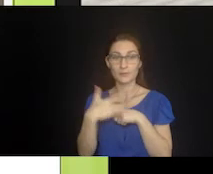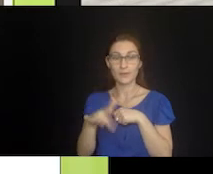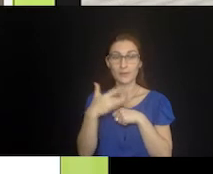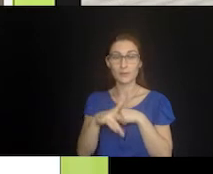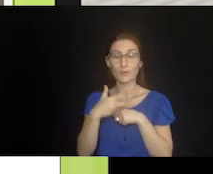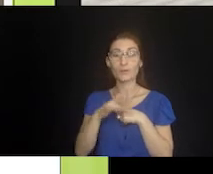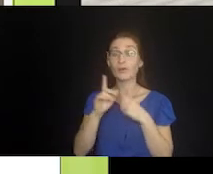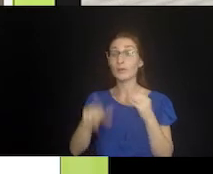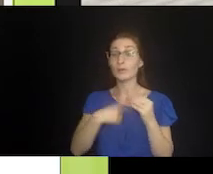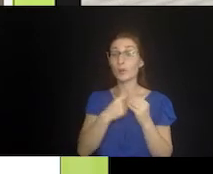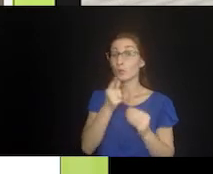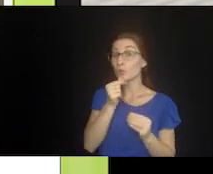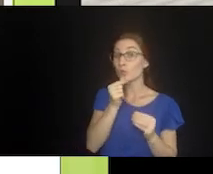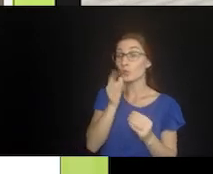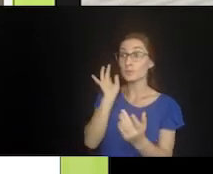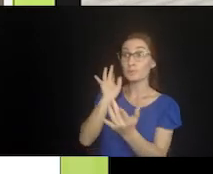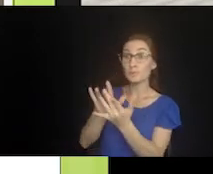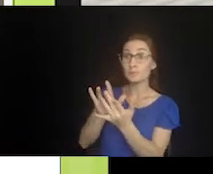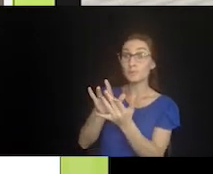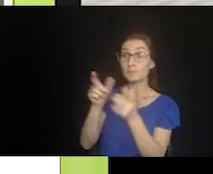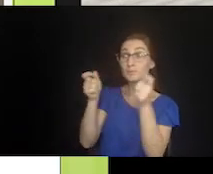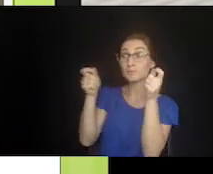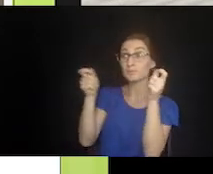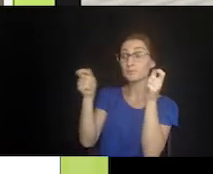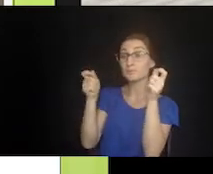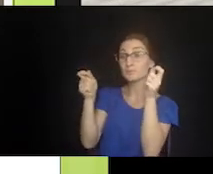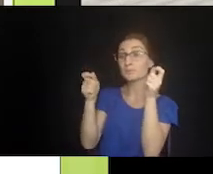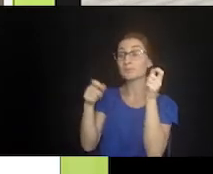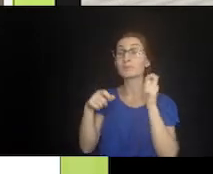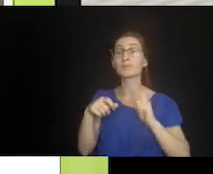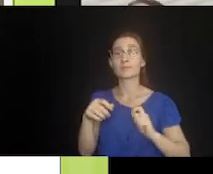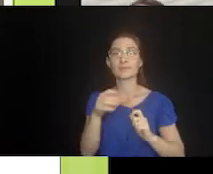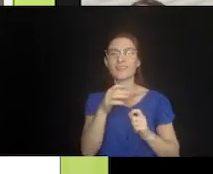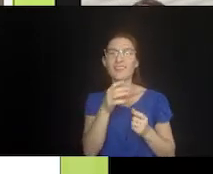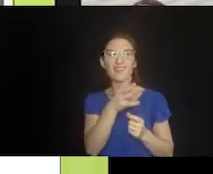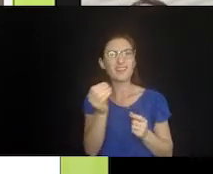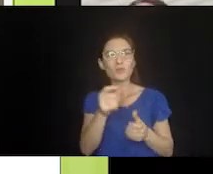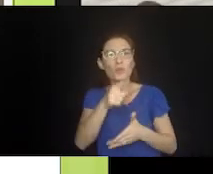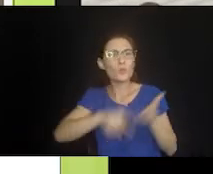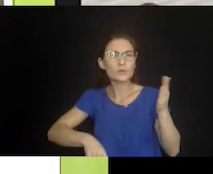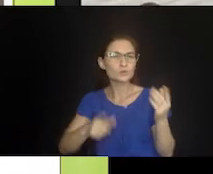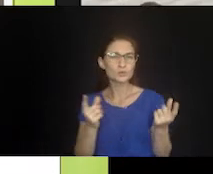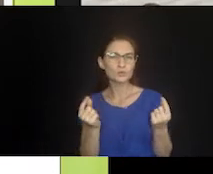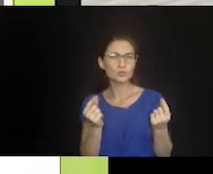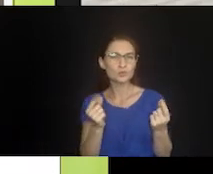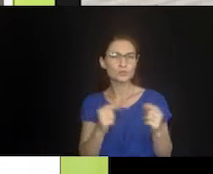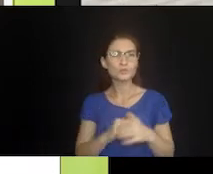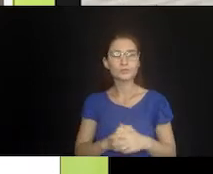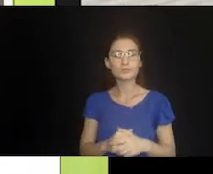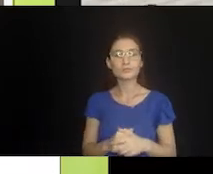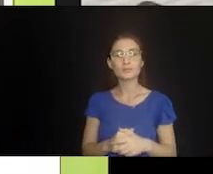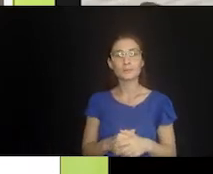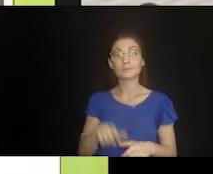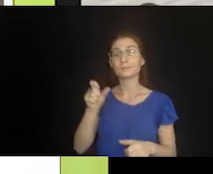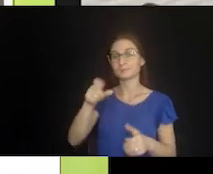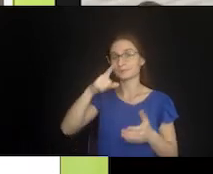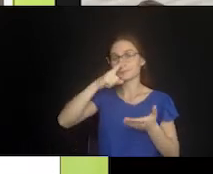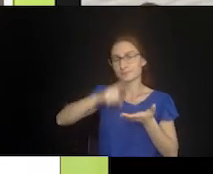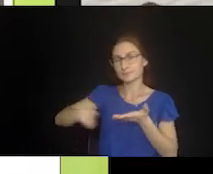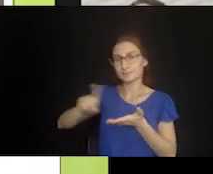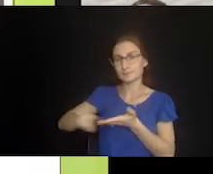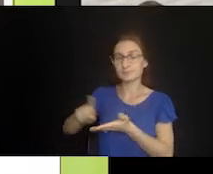the information you can about who you're dealing with and what you have to do. And you